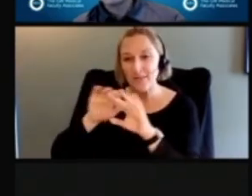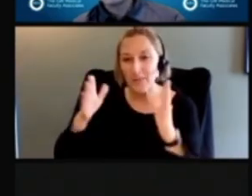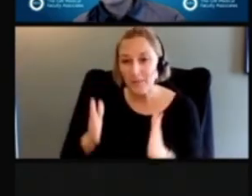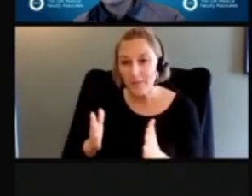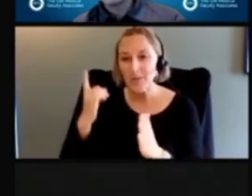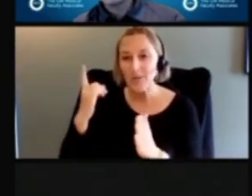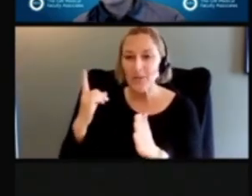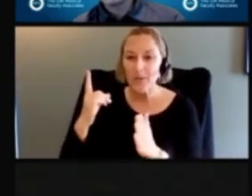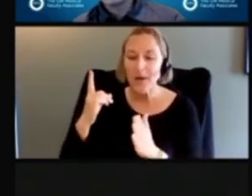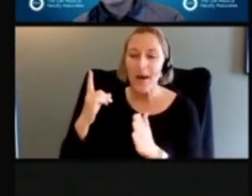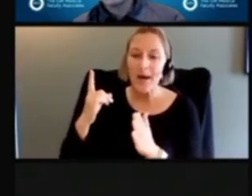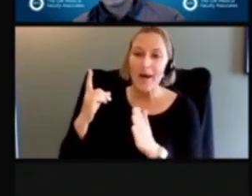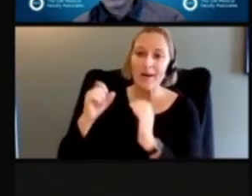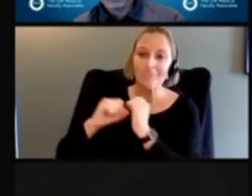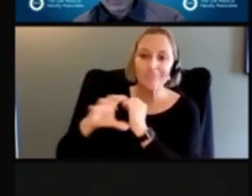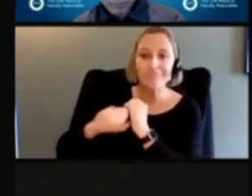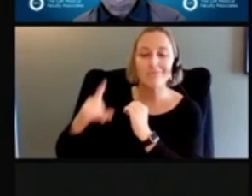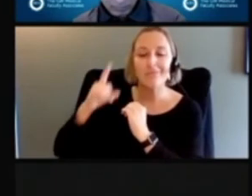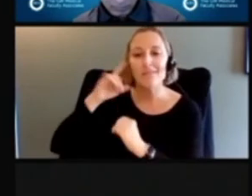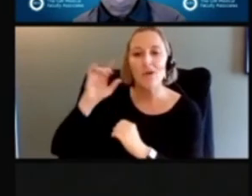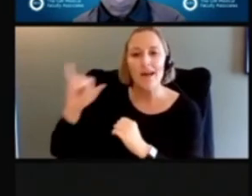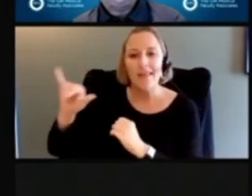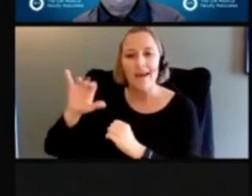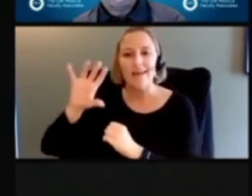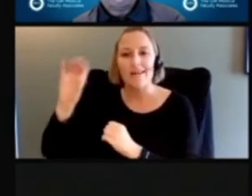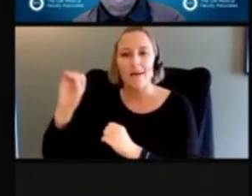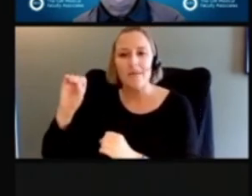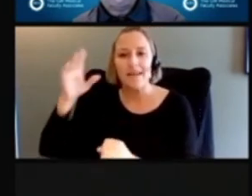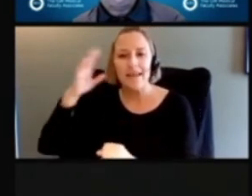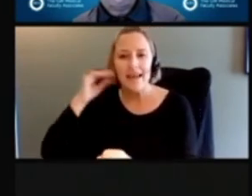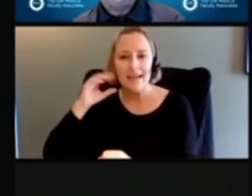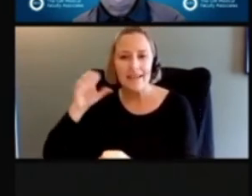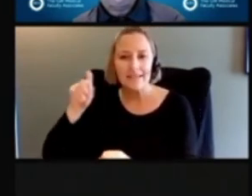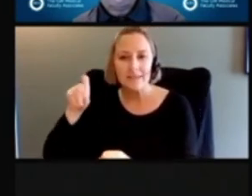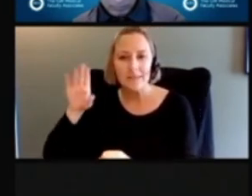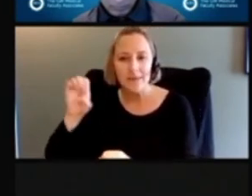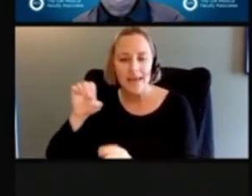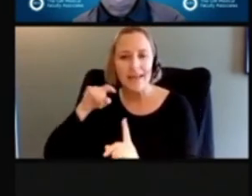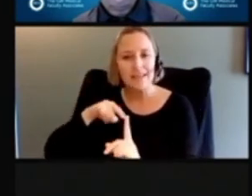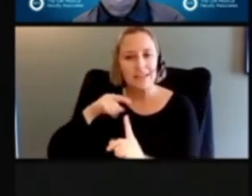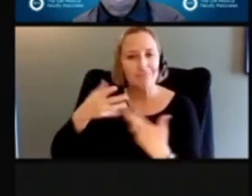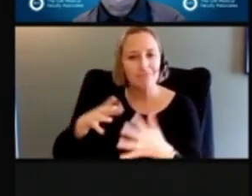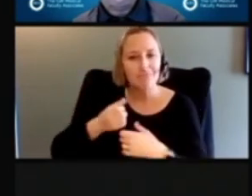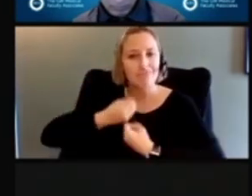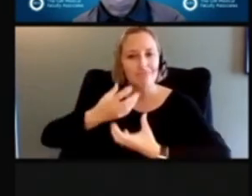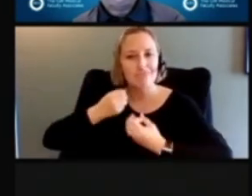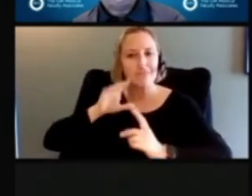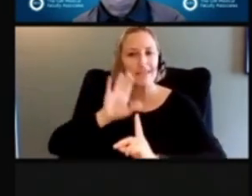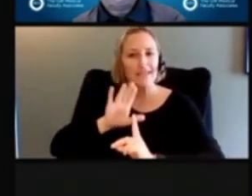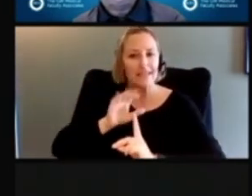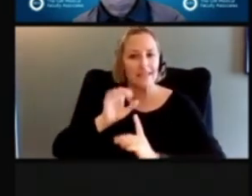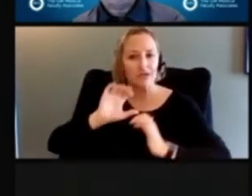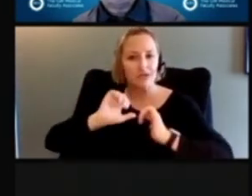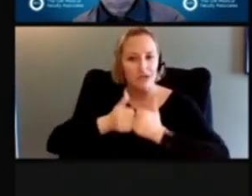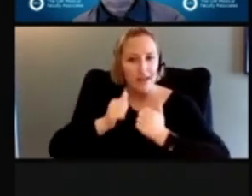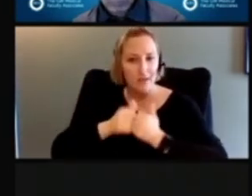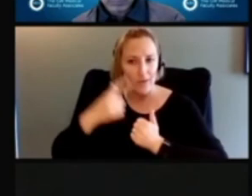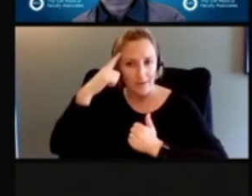And is talking about his own challenges with mental health. And so what does this mean? And I know that they've